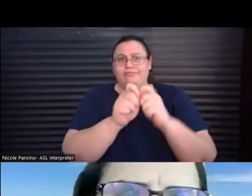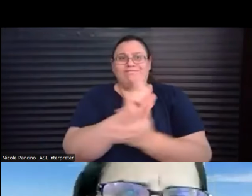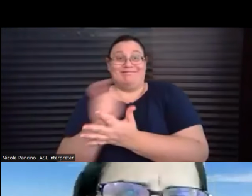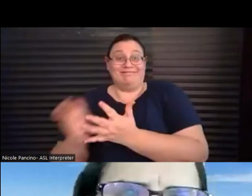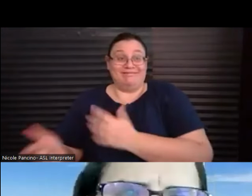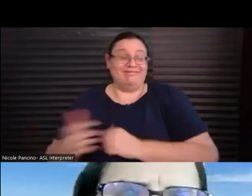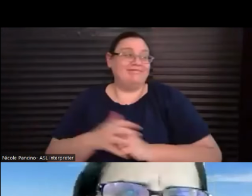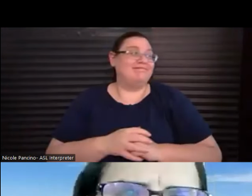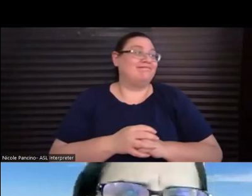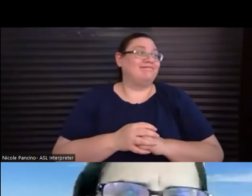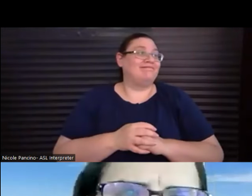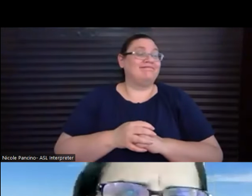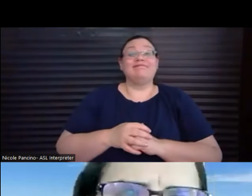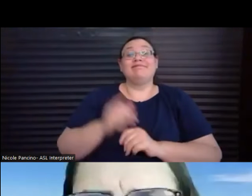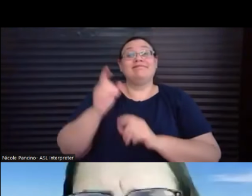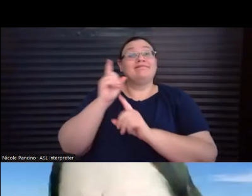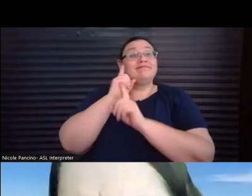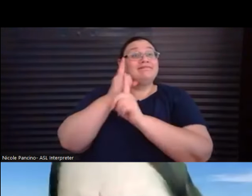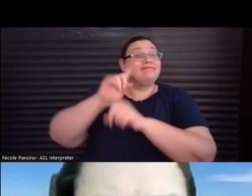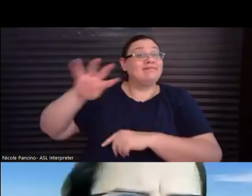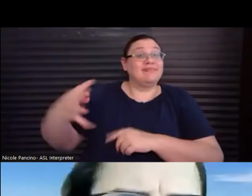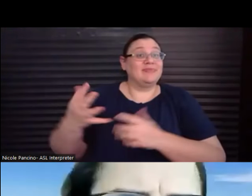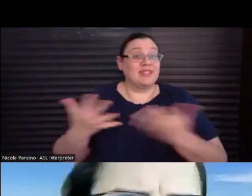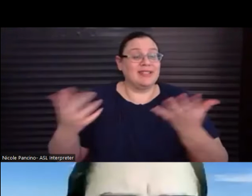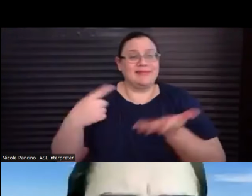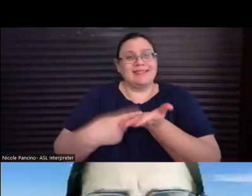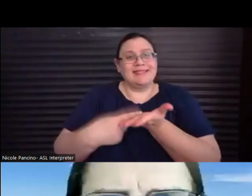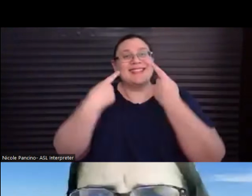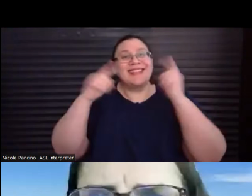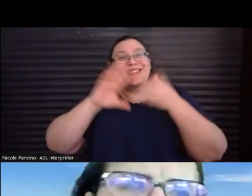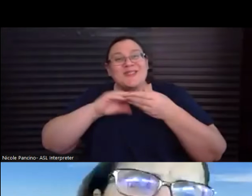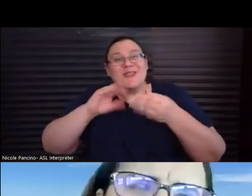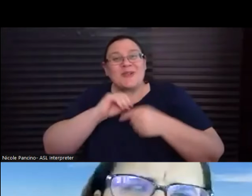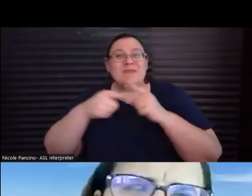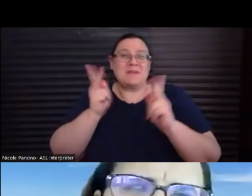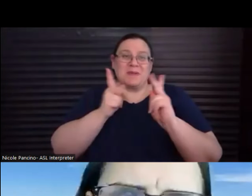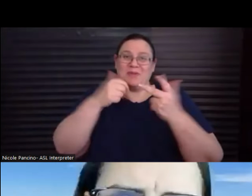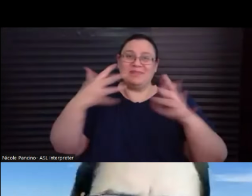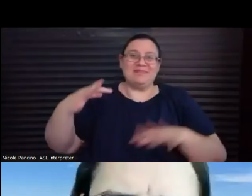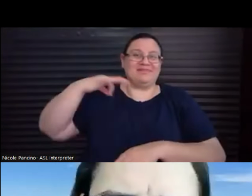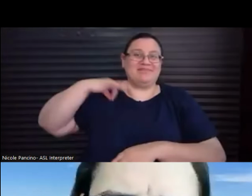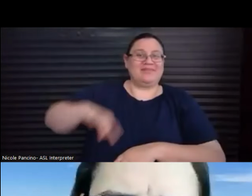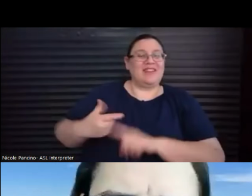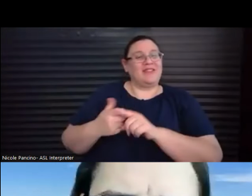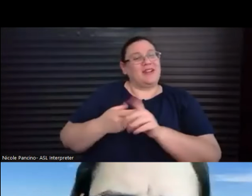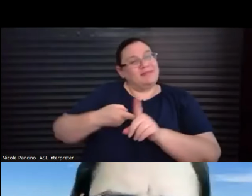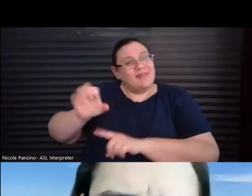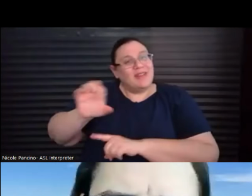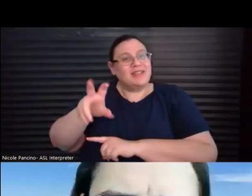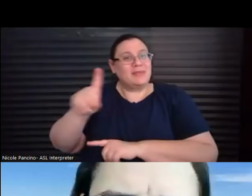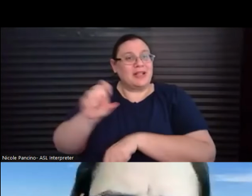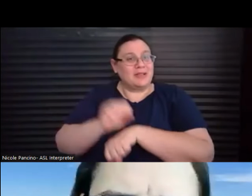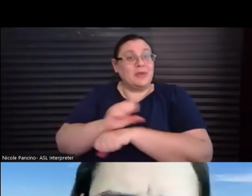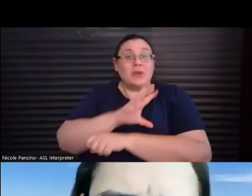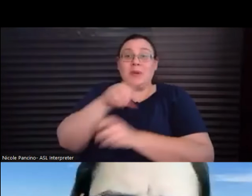fourth objective is discuss success stories about people who have benefited from customized employment, including how it